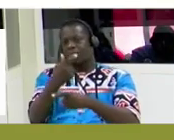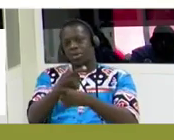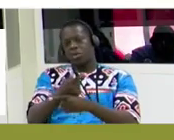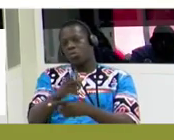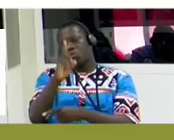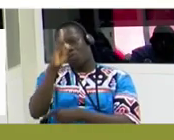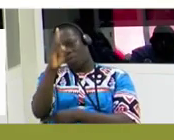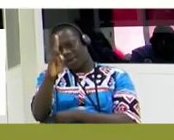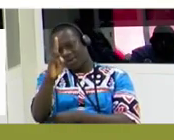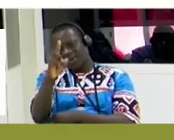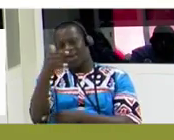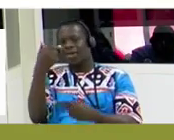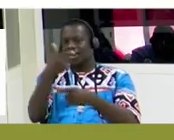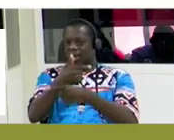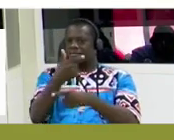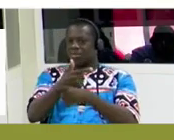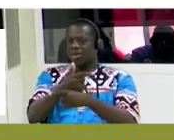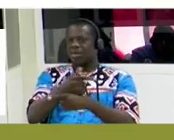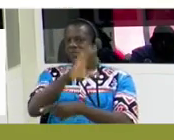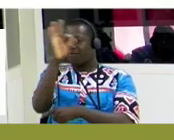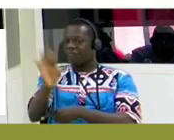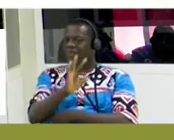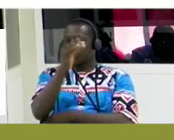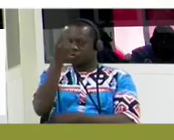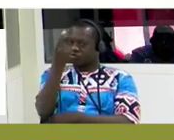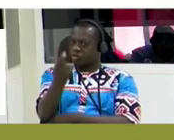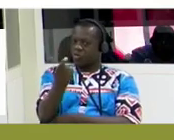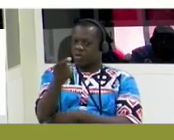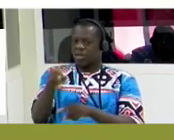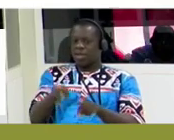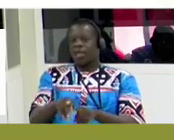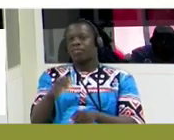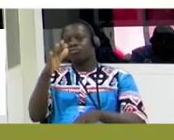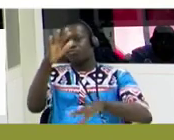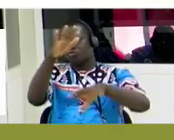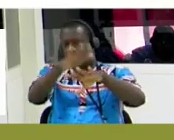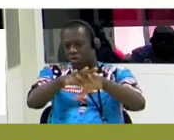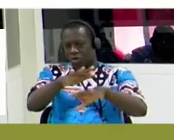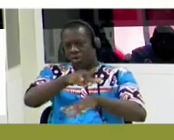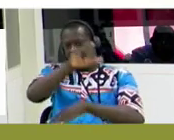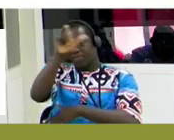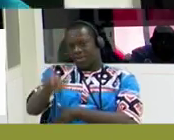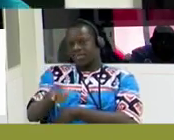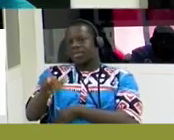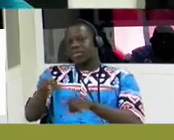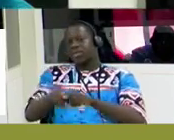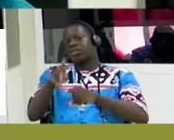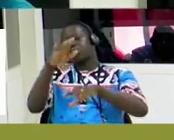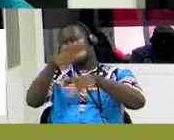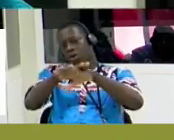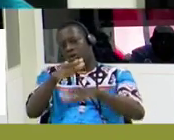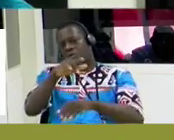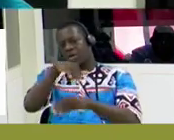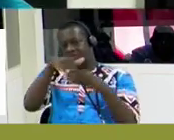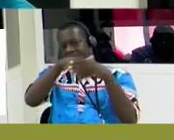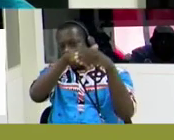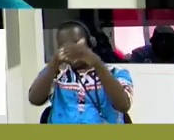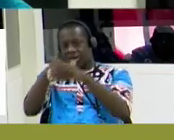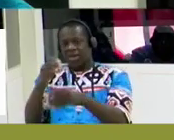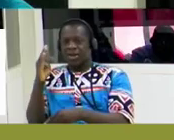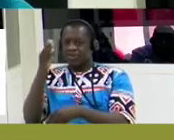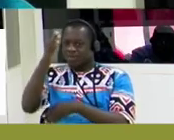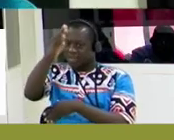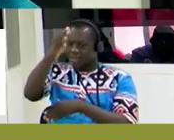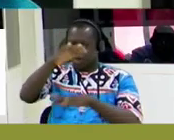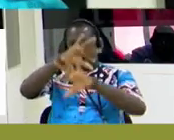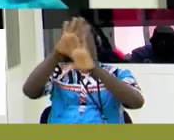small. When you hit somebody here, maybe you hit a friend in Basse, we are all the same. So let's